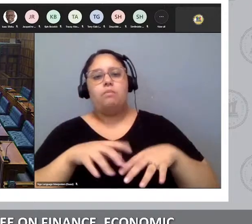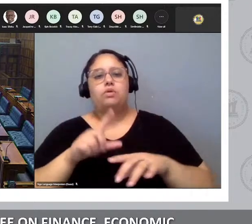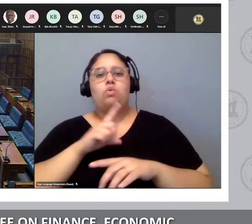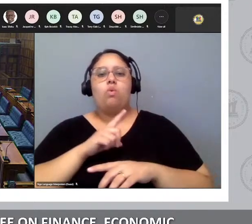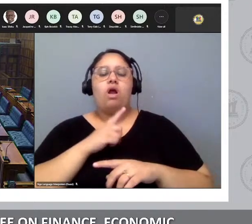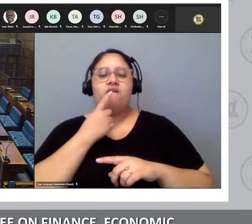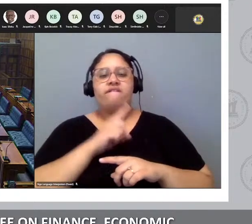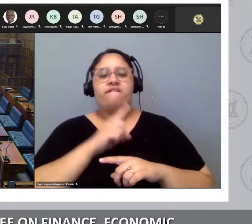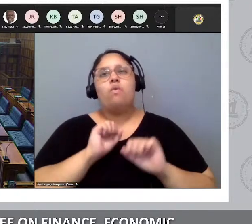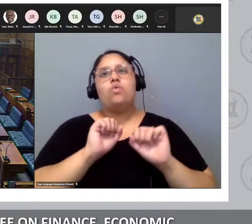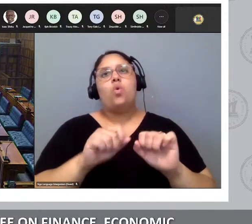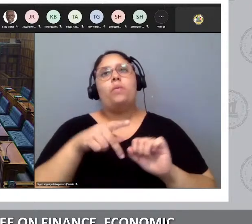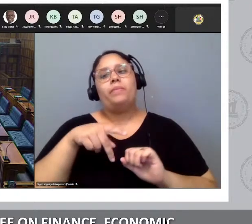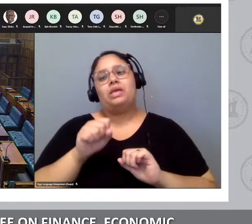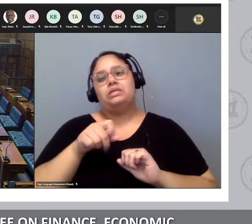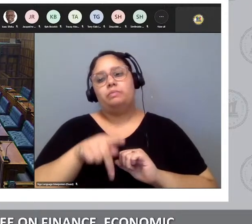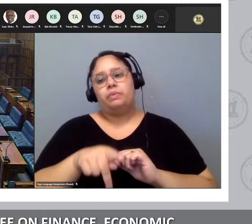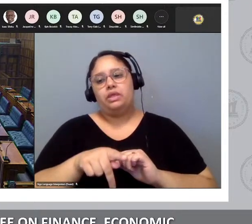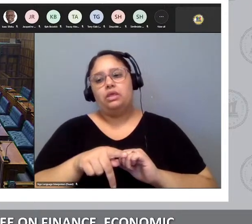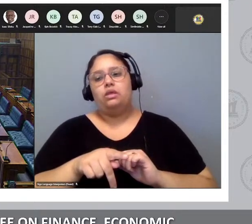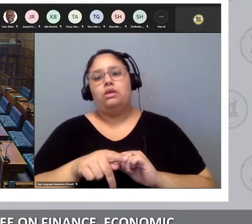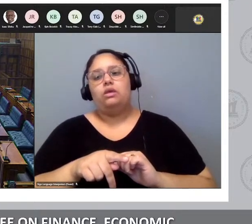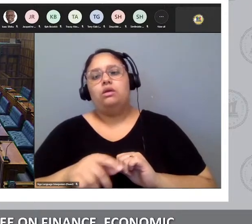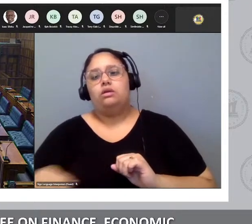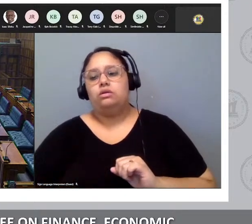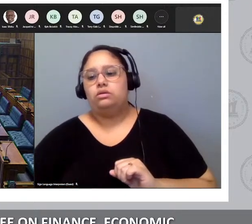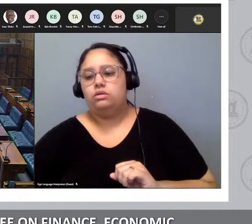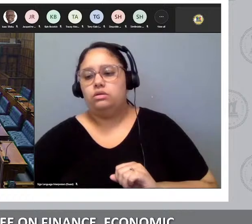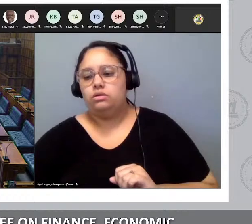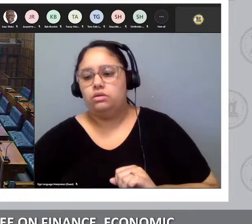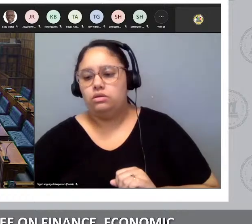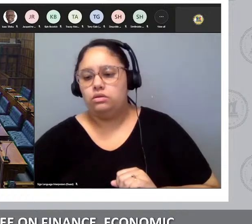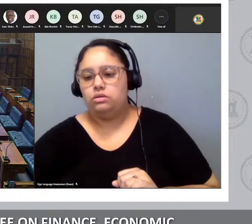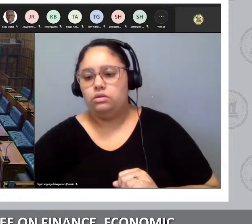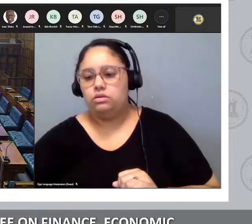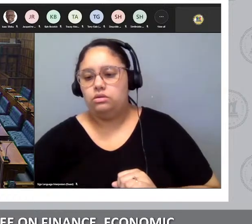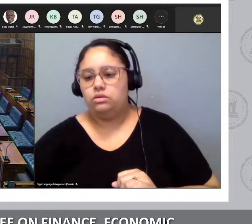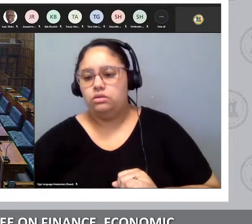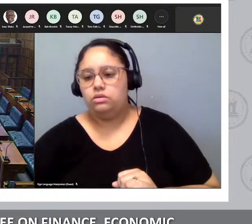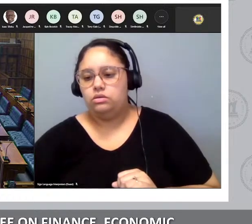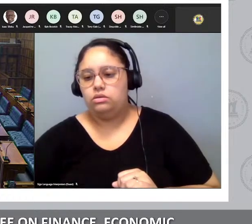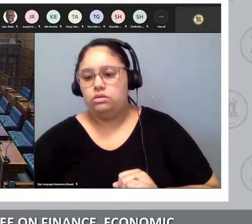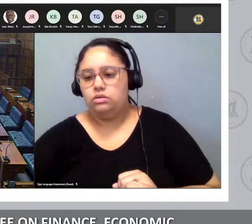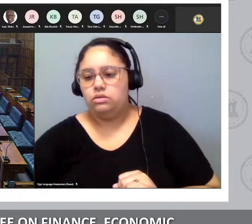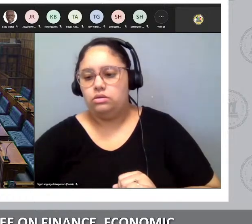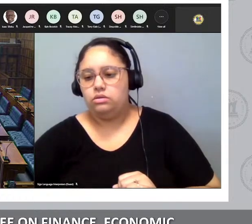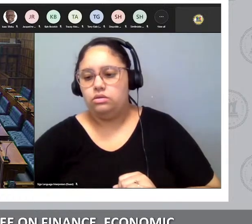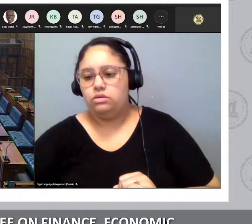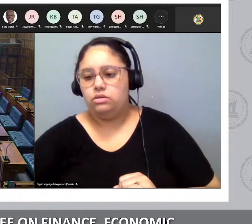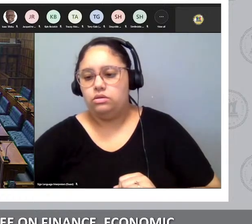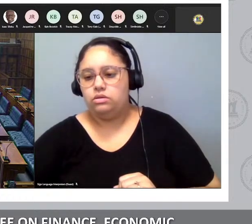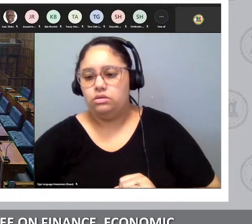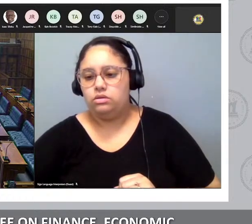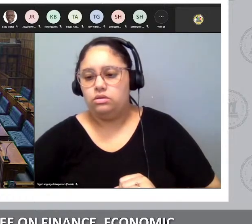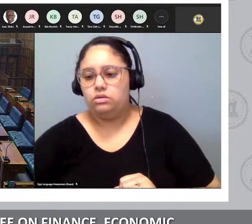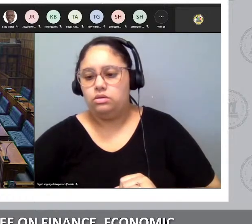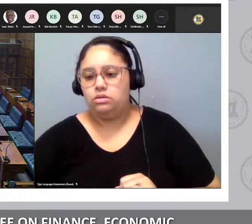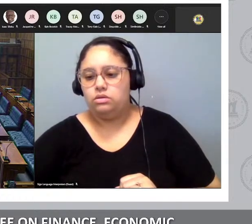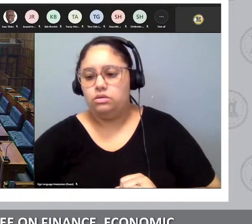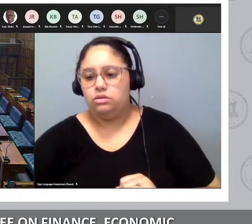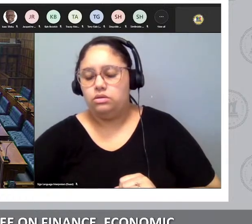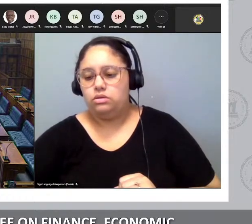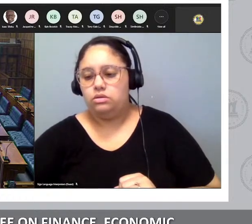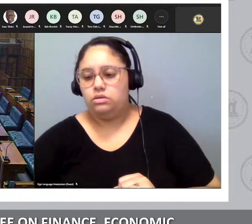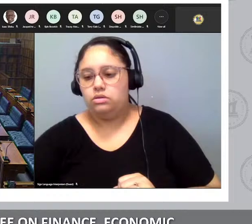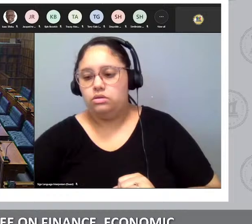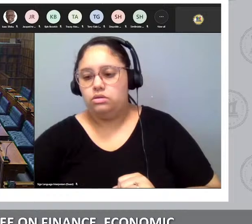regards to um PPS so we will add our bit Transit prols bit to that particular response and